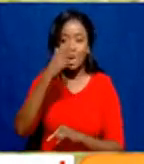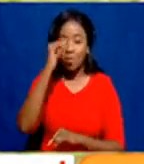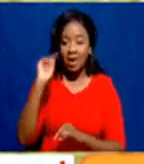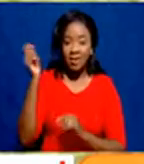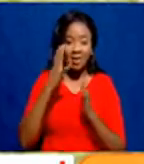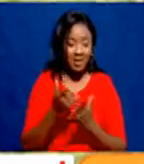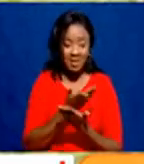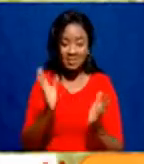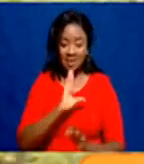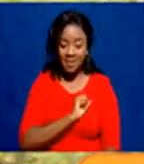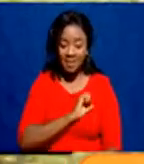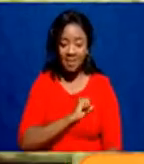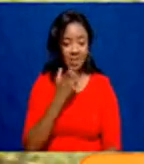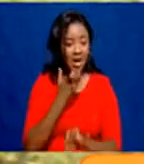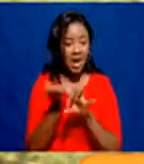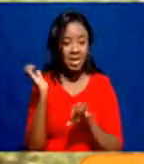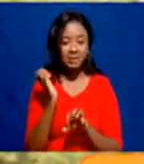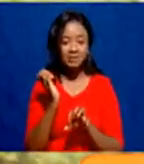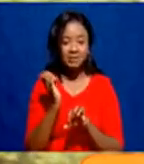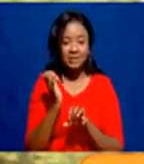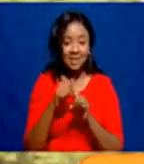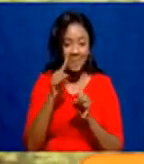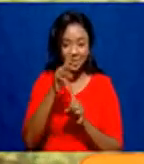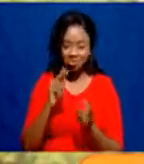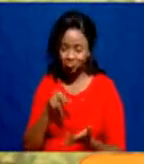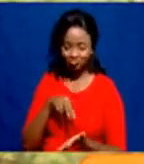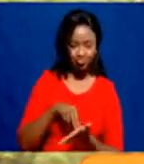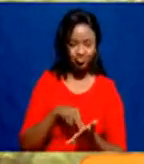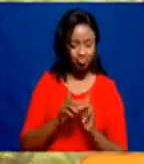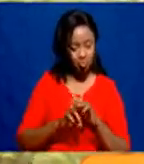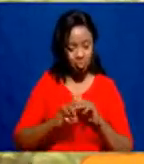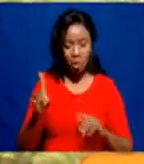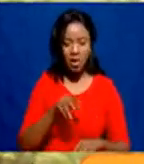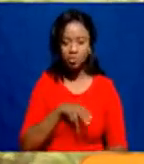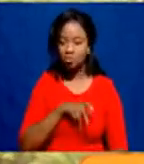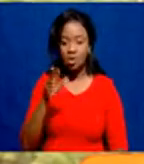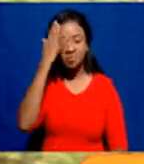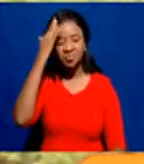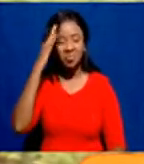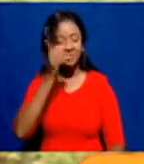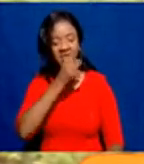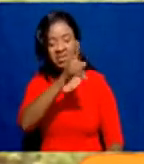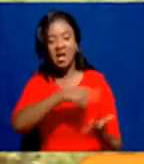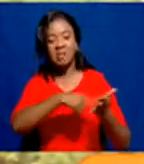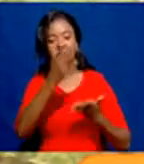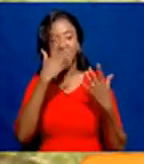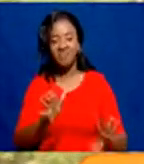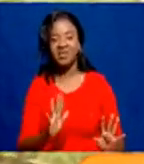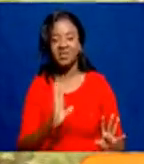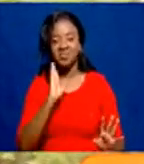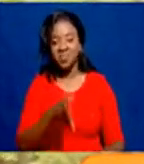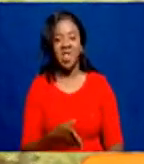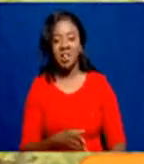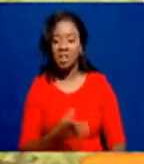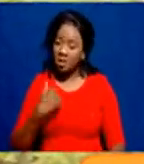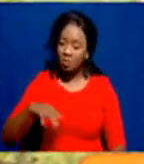wananchi watavumilia. Nyinyi mkatoka, mkijua pengine watapitisha tu. We want to see similar commitment